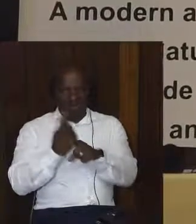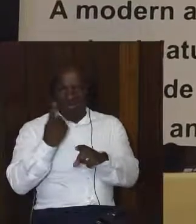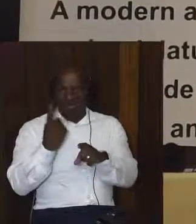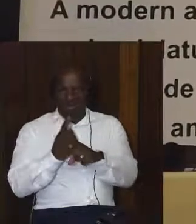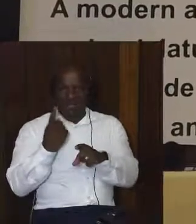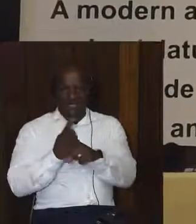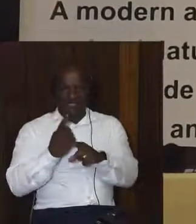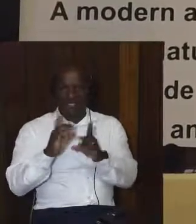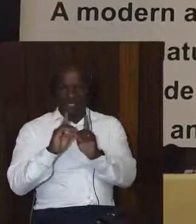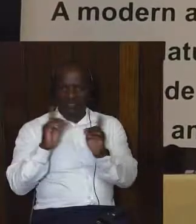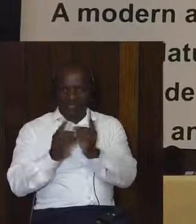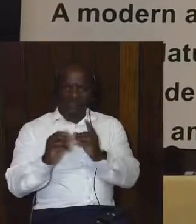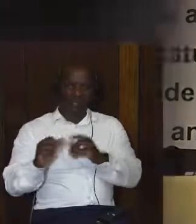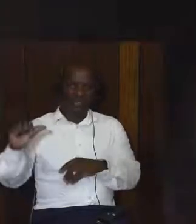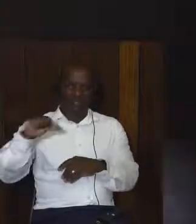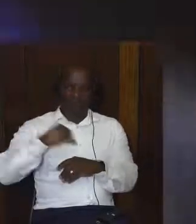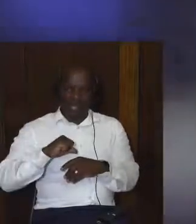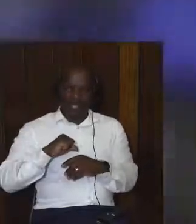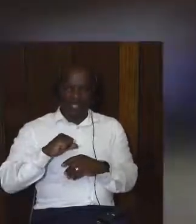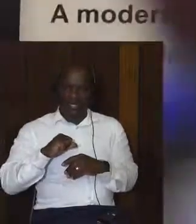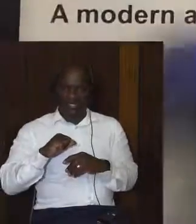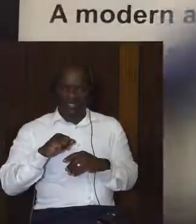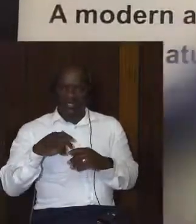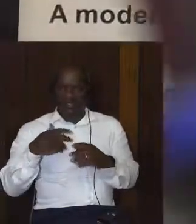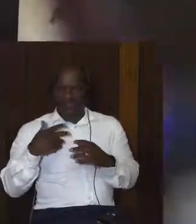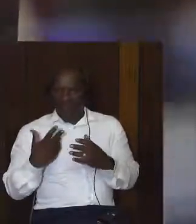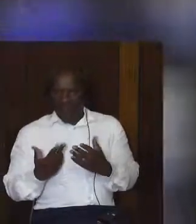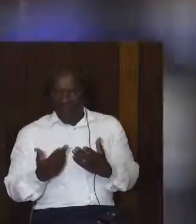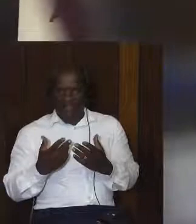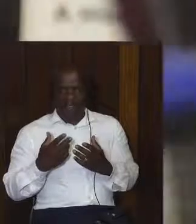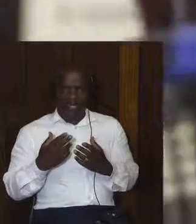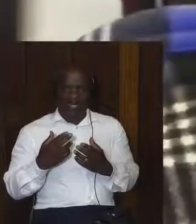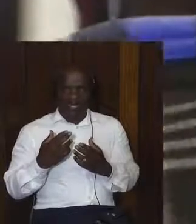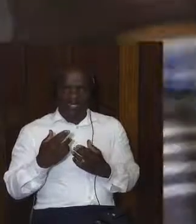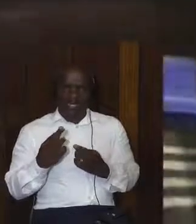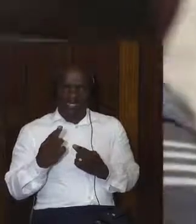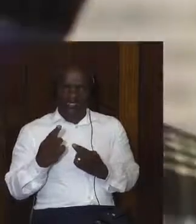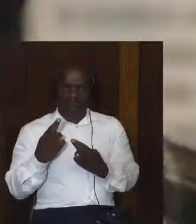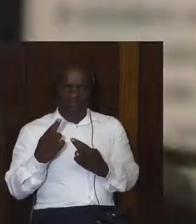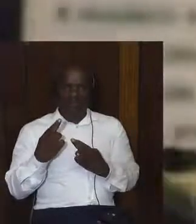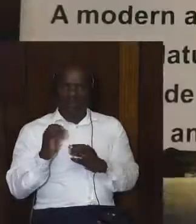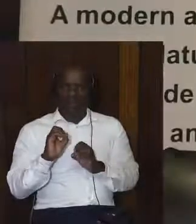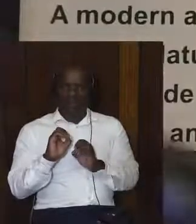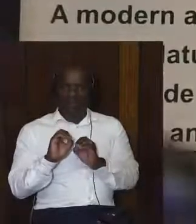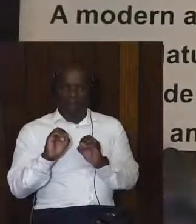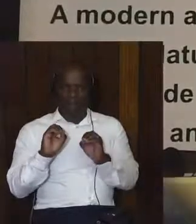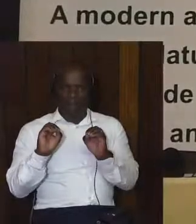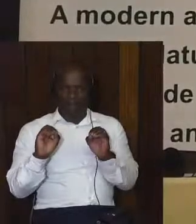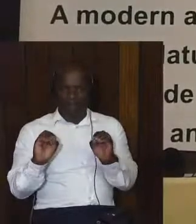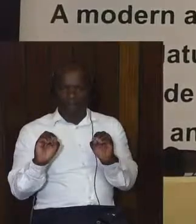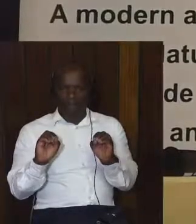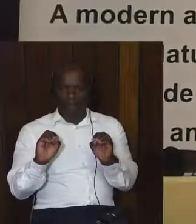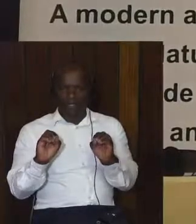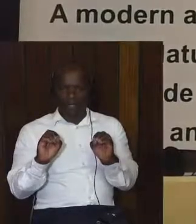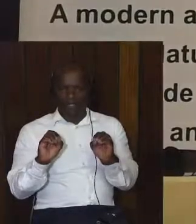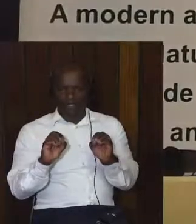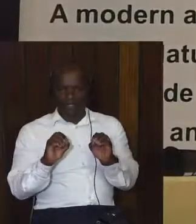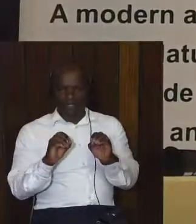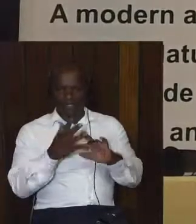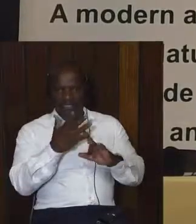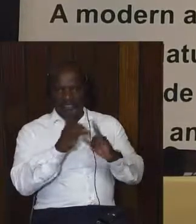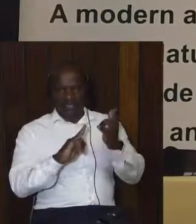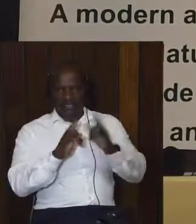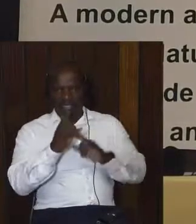issue that they are unable to get the response from the city of Tshwane